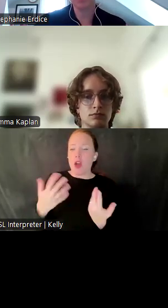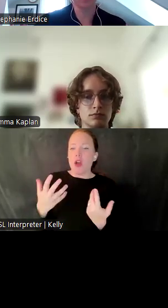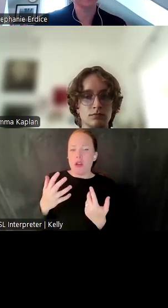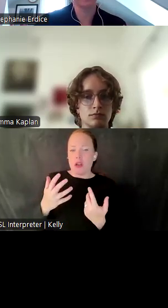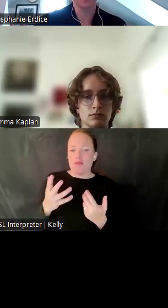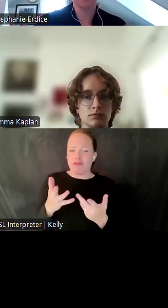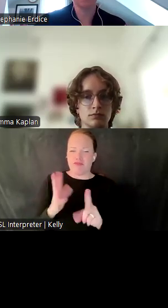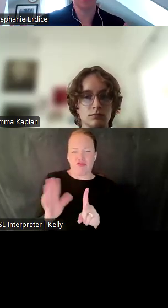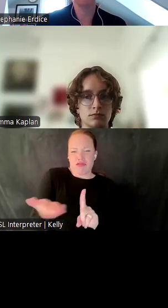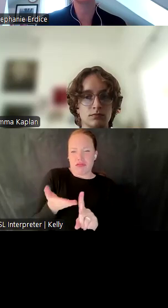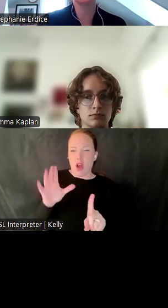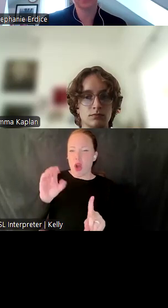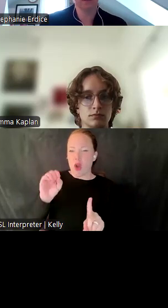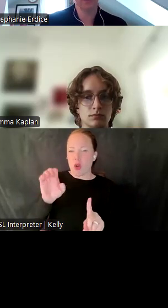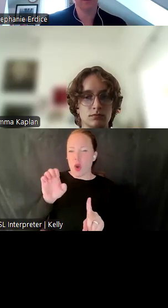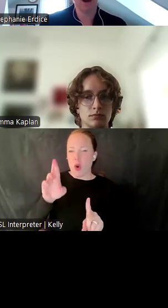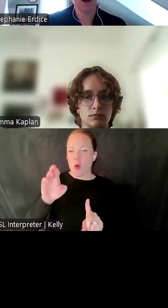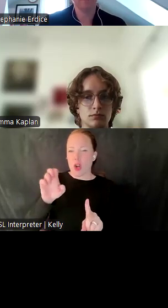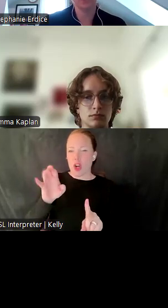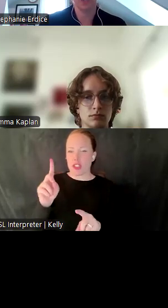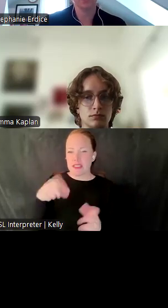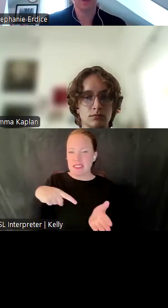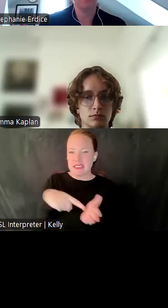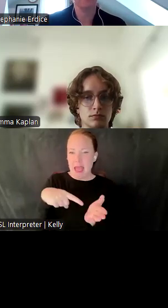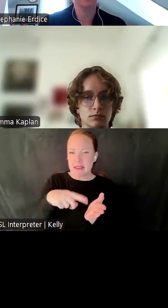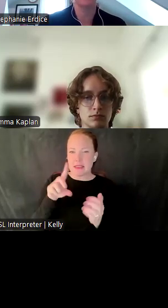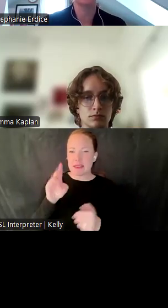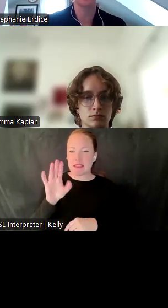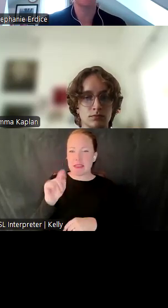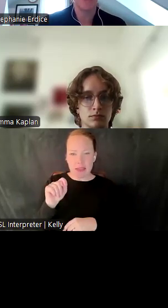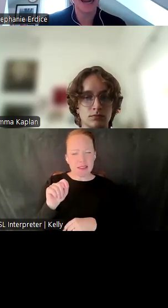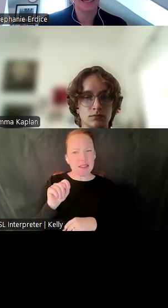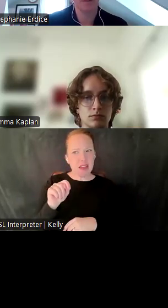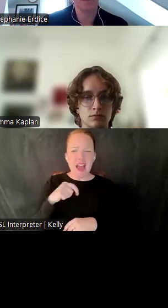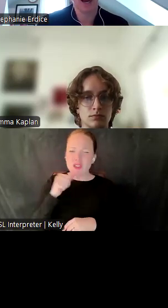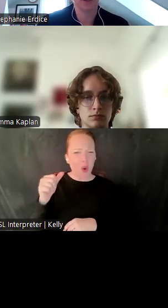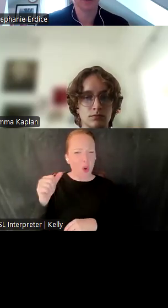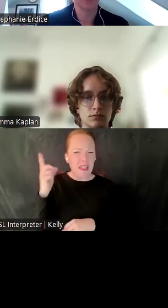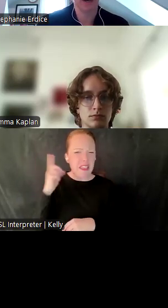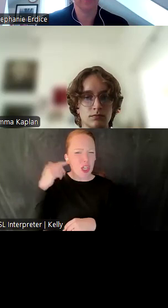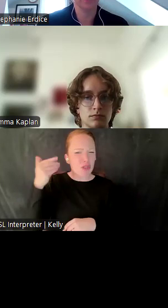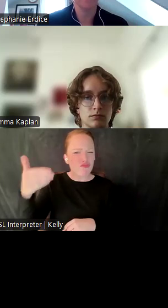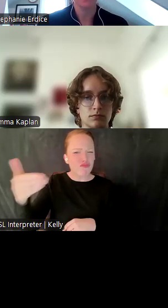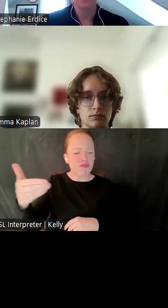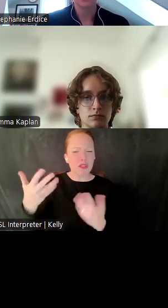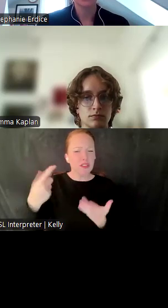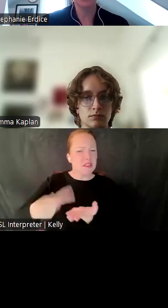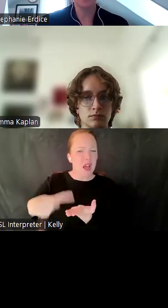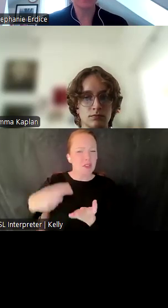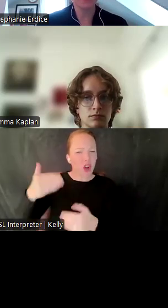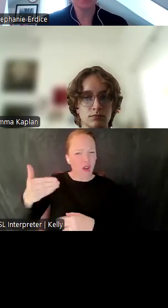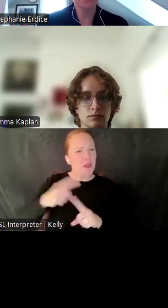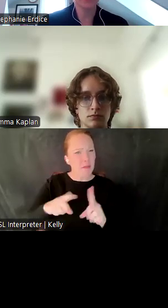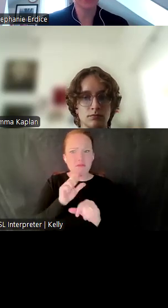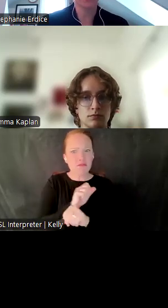that I really don't see in the field being talked a lot about, but it can have a dramatic impact on survivors.